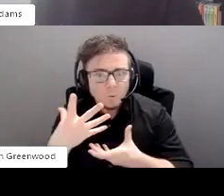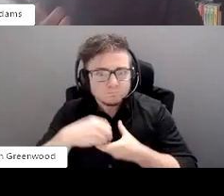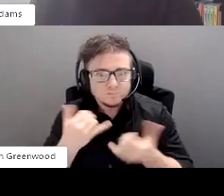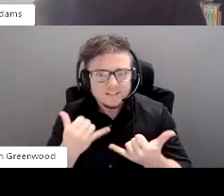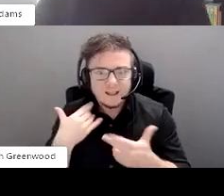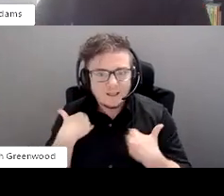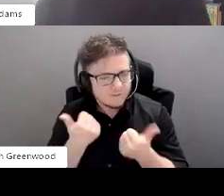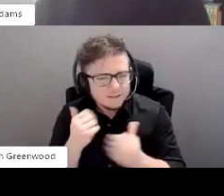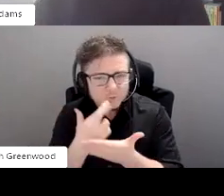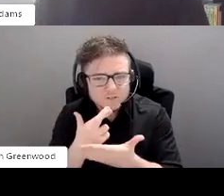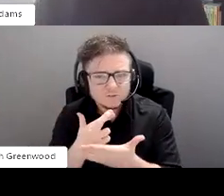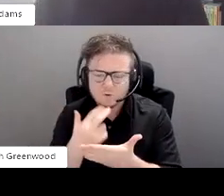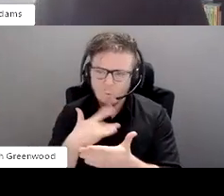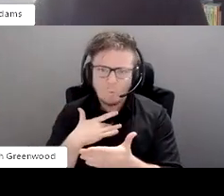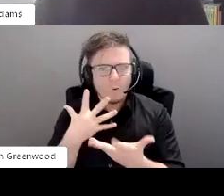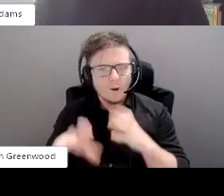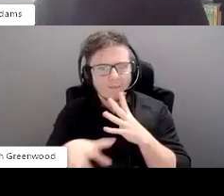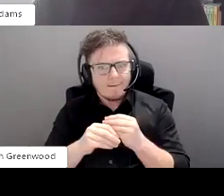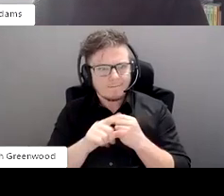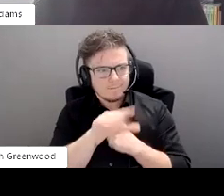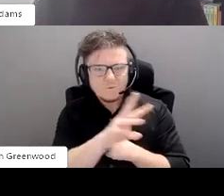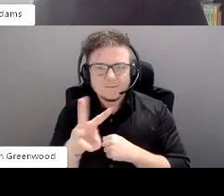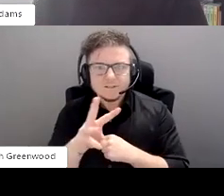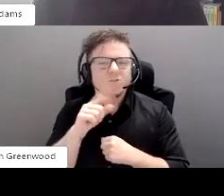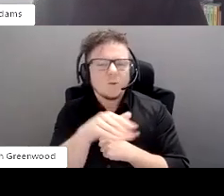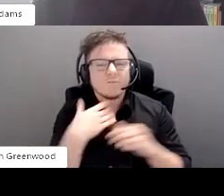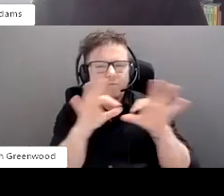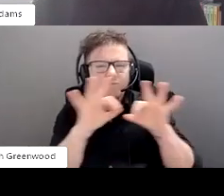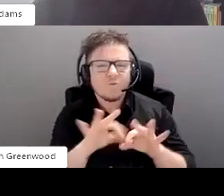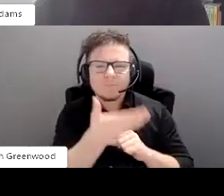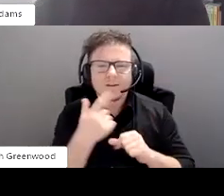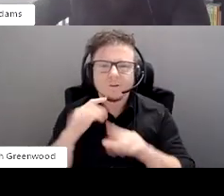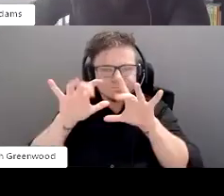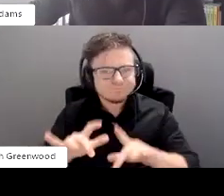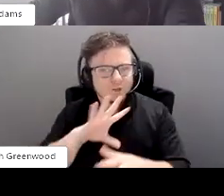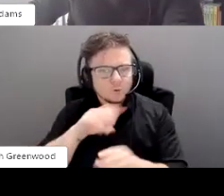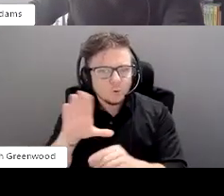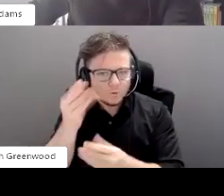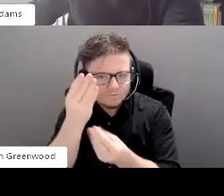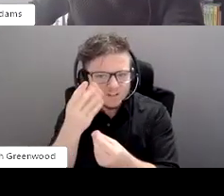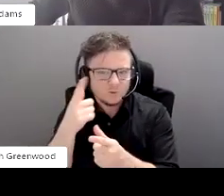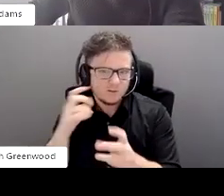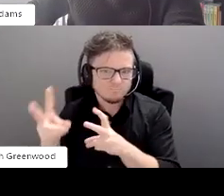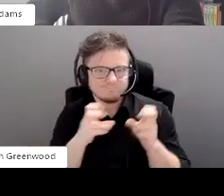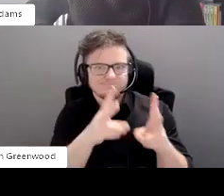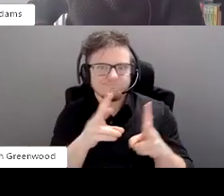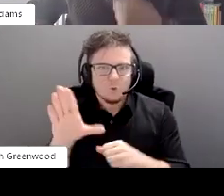site, there's also a form that you can fill out to submit it so we can review to put it on the site.